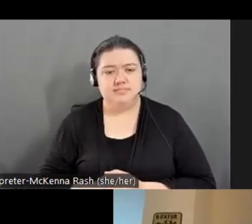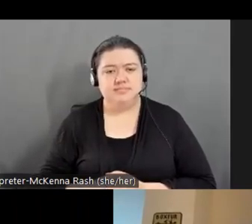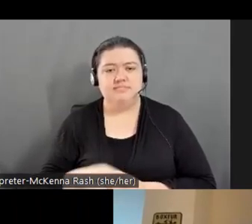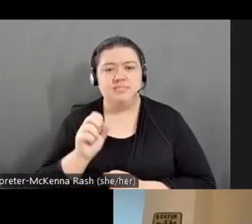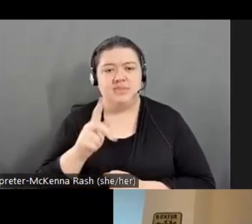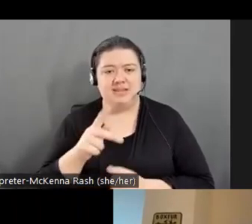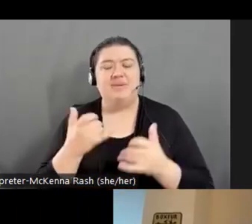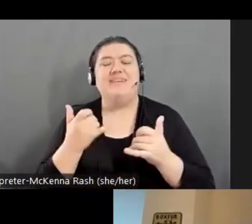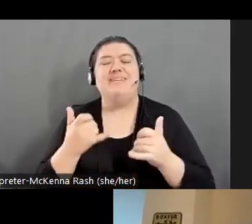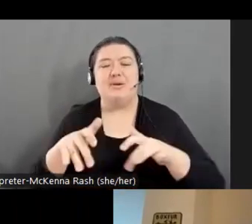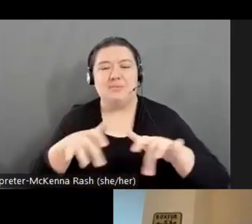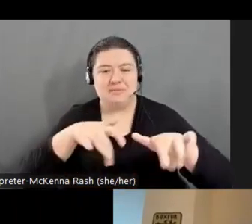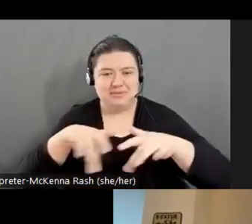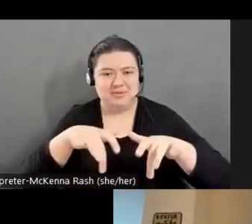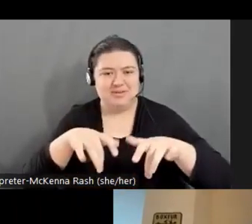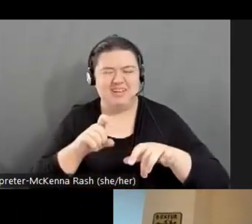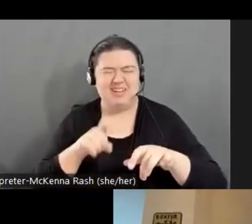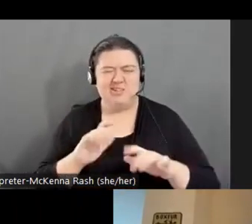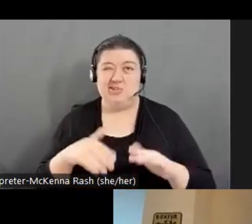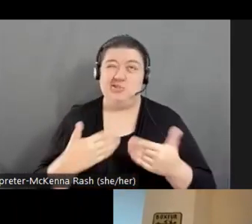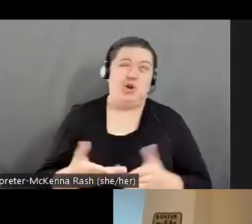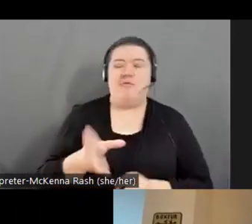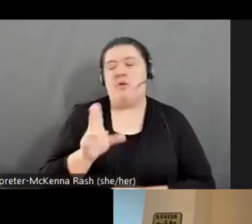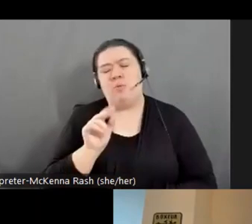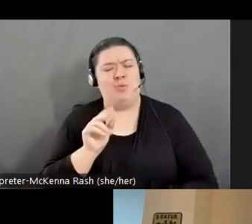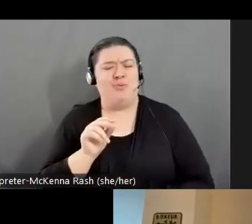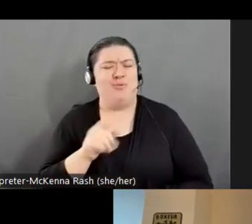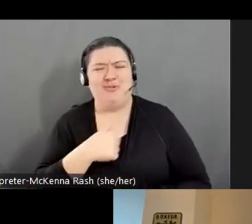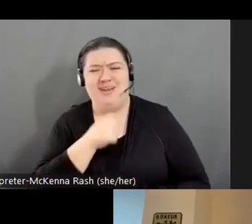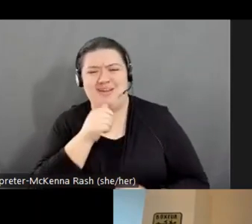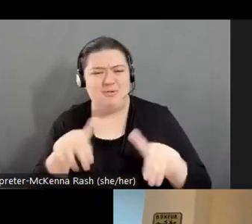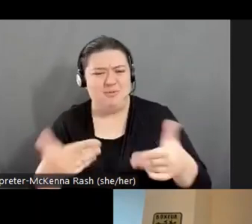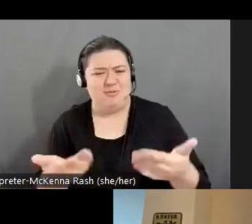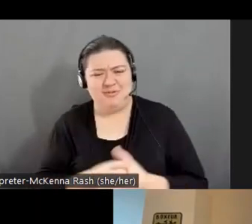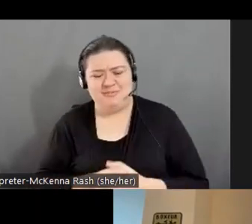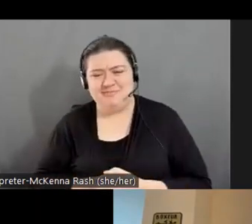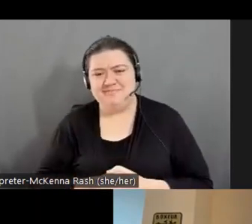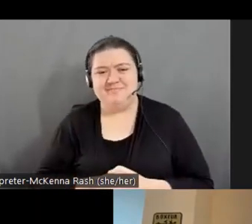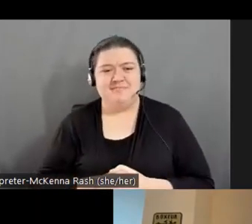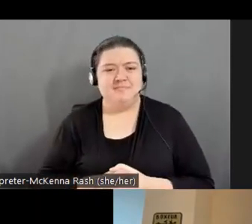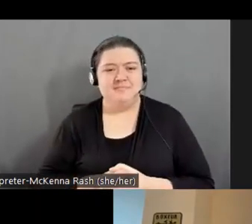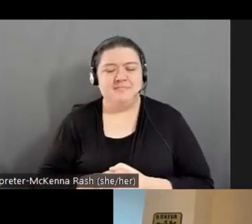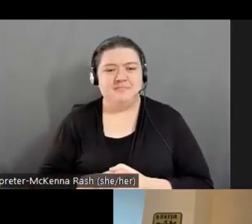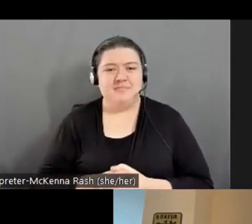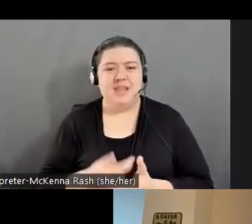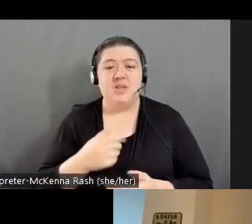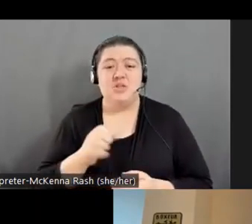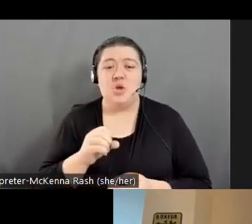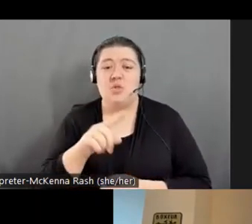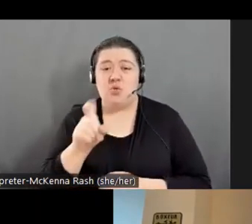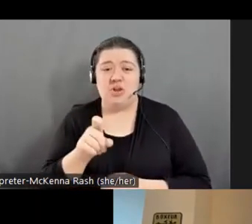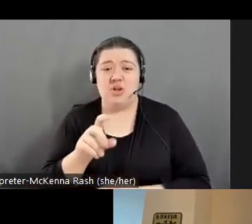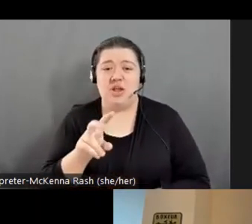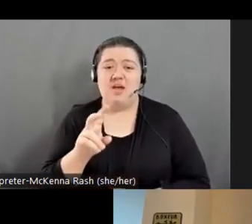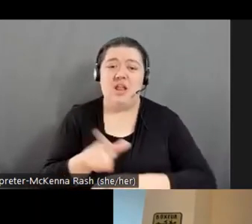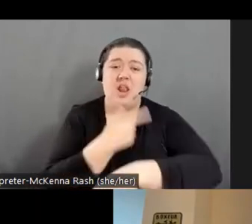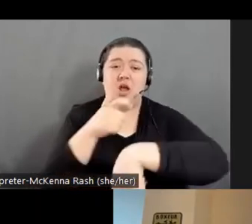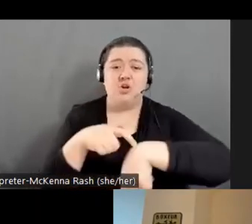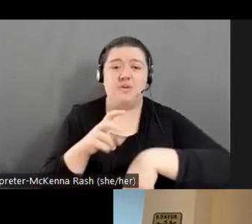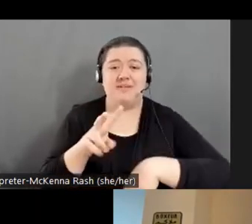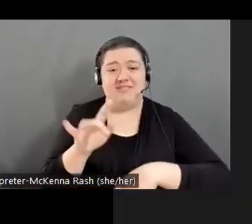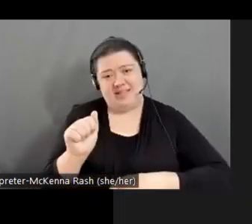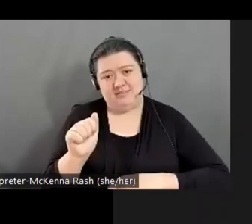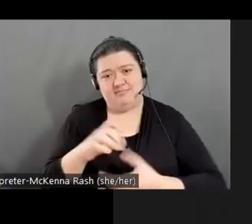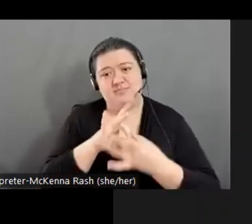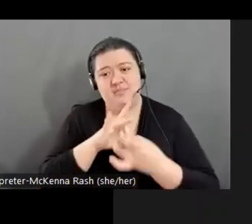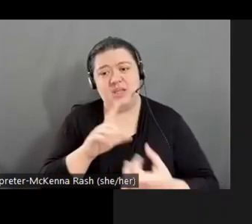Okay, now we're recording, so I should start over. No, I'm not going to do that. So the question of a long-term visa relates